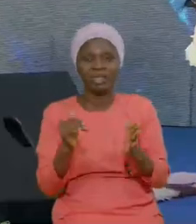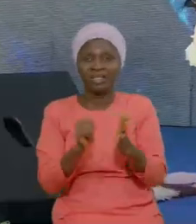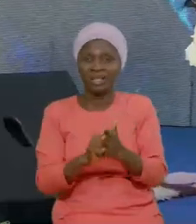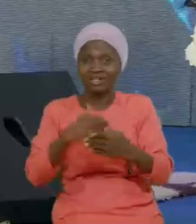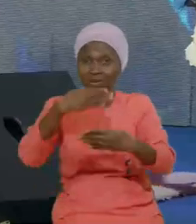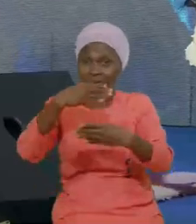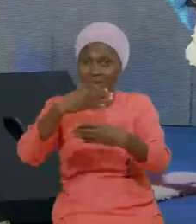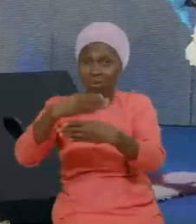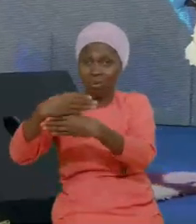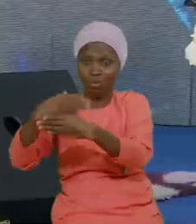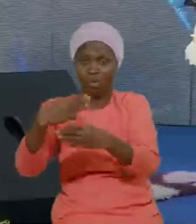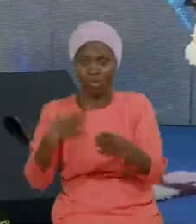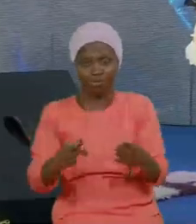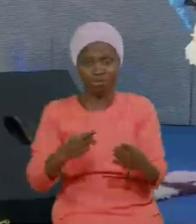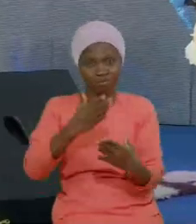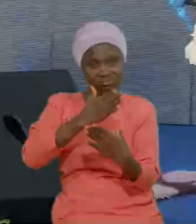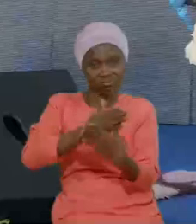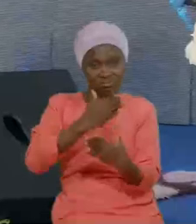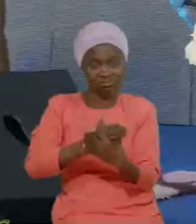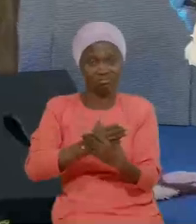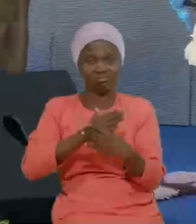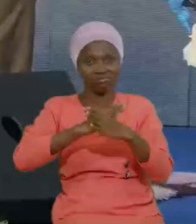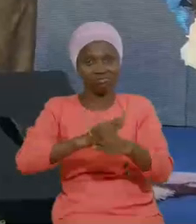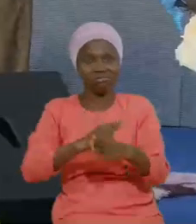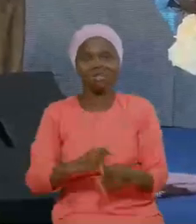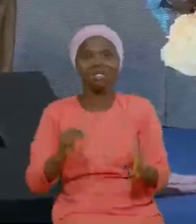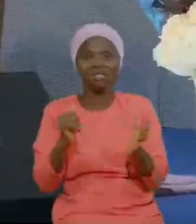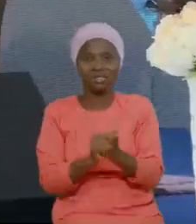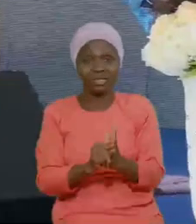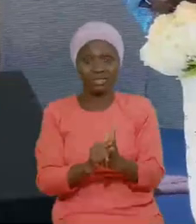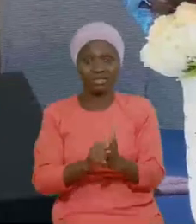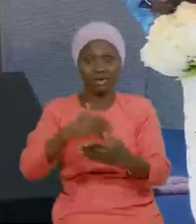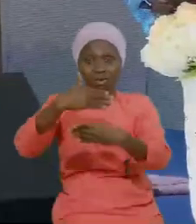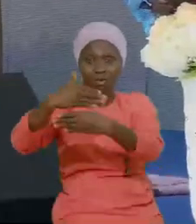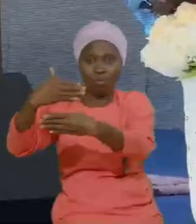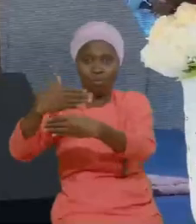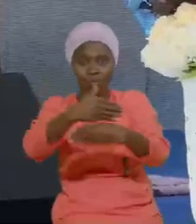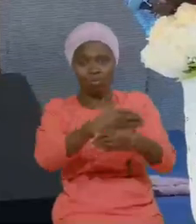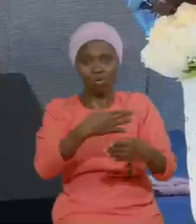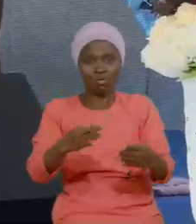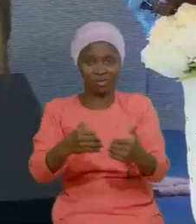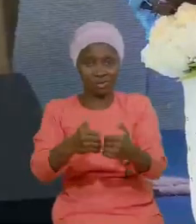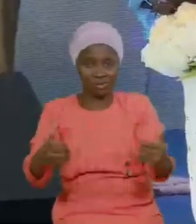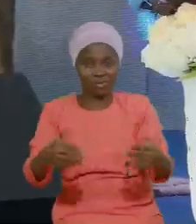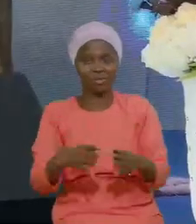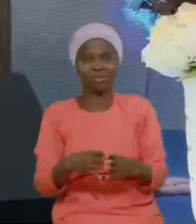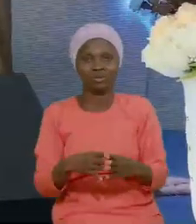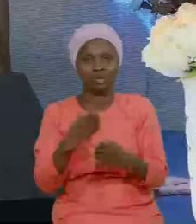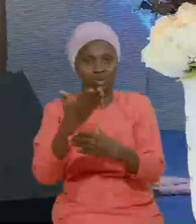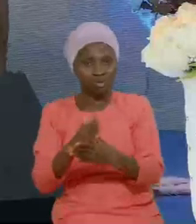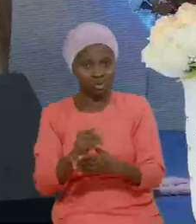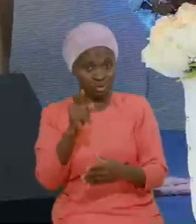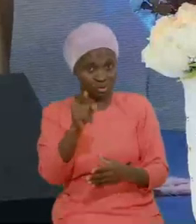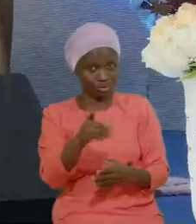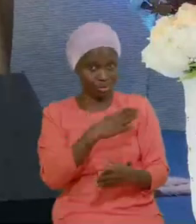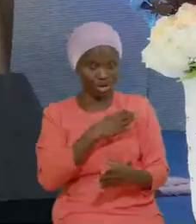of demarcation, that wall of separation between you and